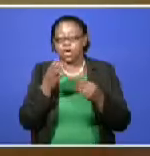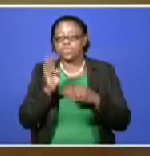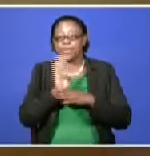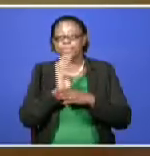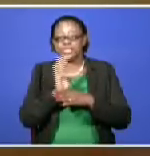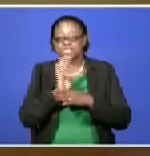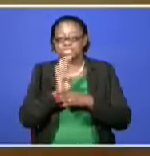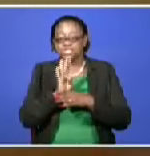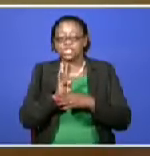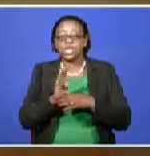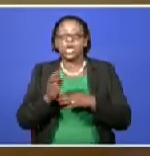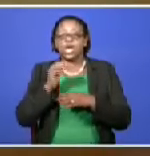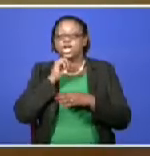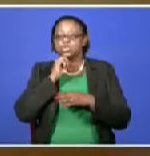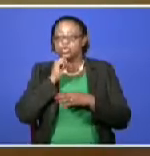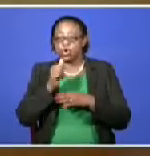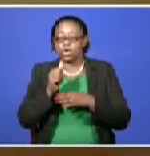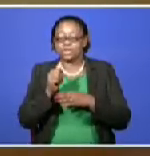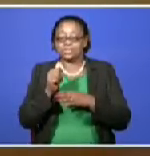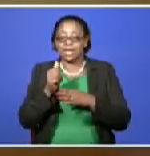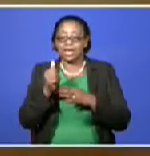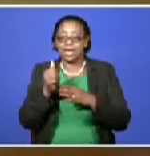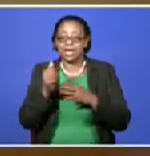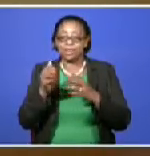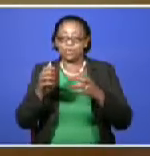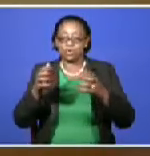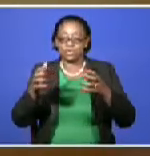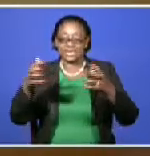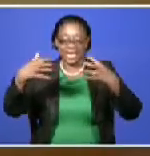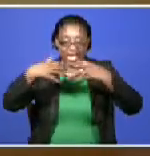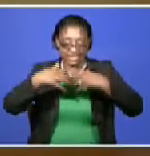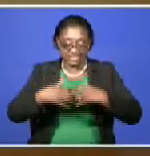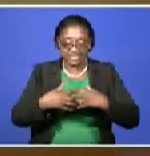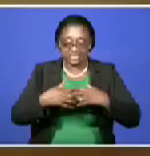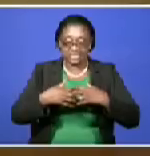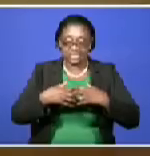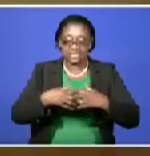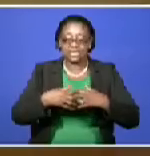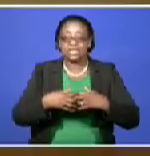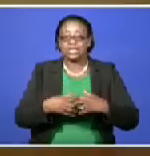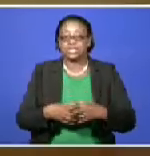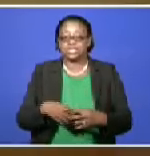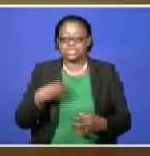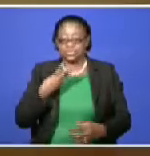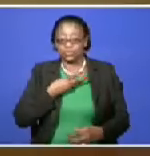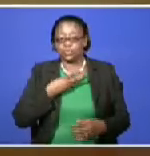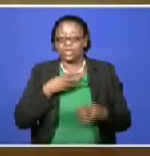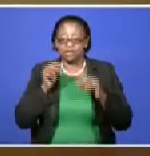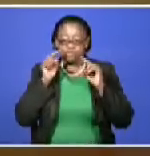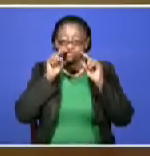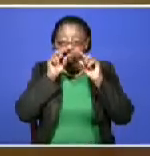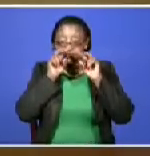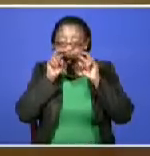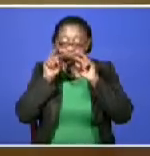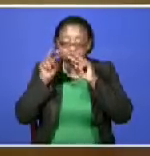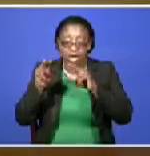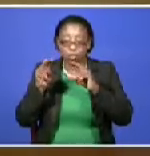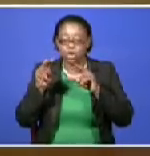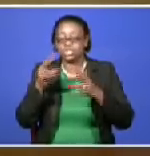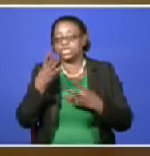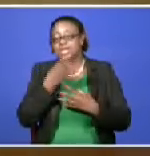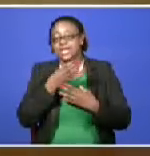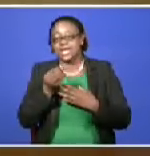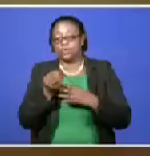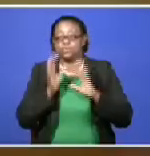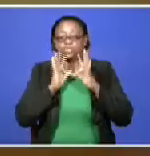not connected to the grid, but they are on generator. We've been monitoring it. We've been in constant communication, really, with the